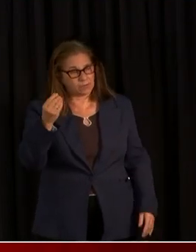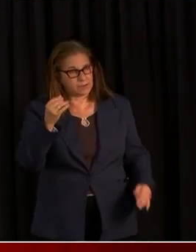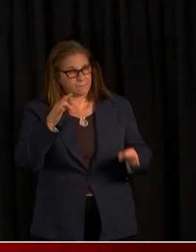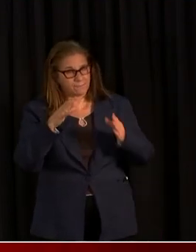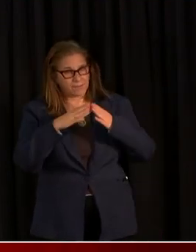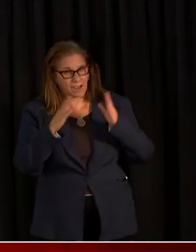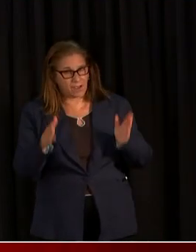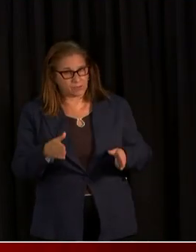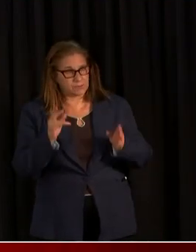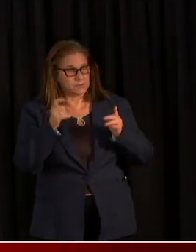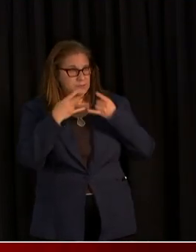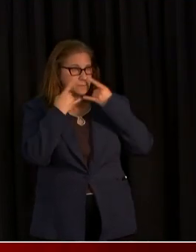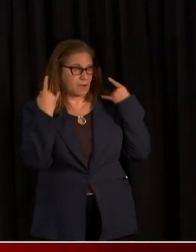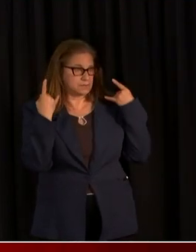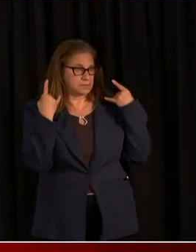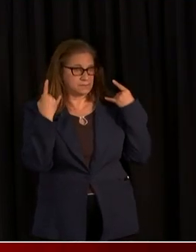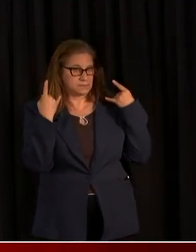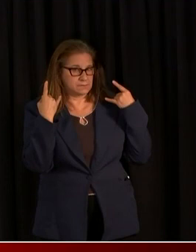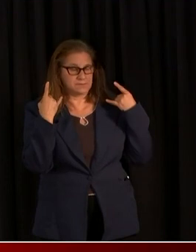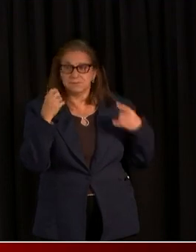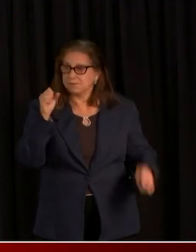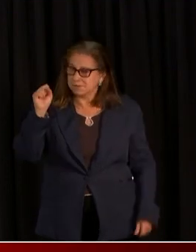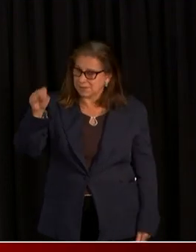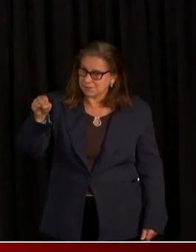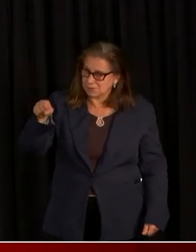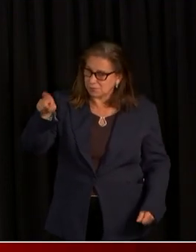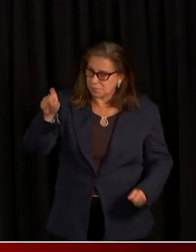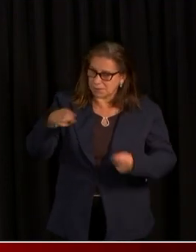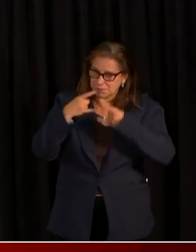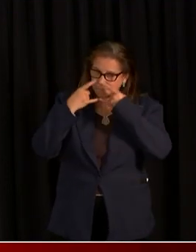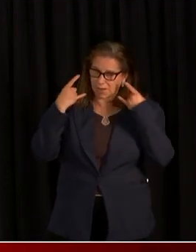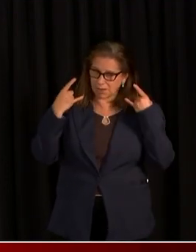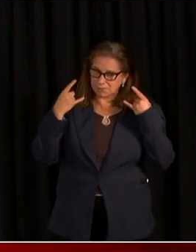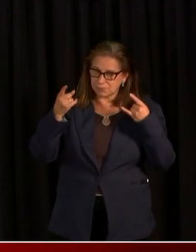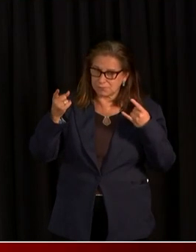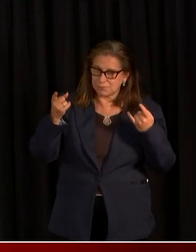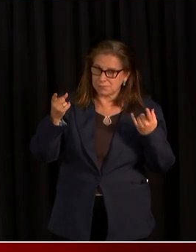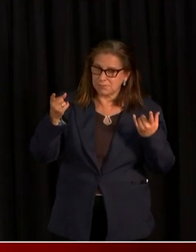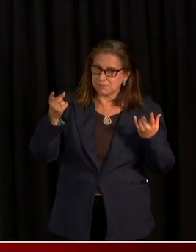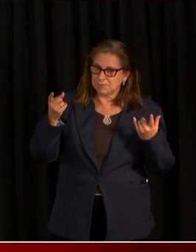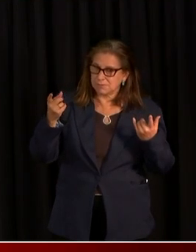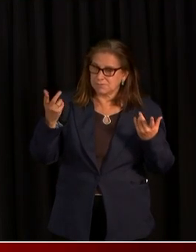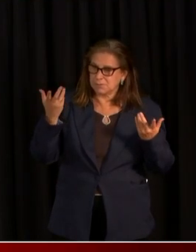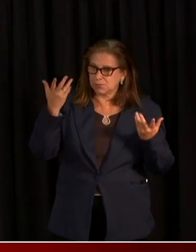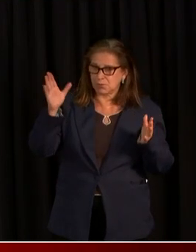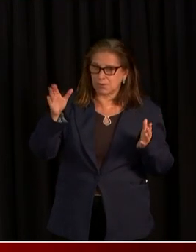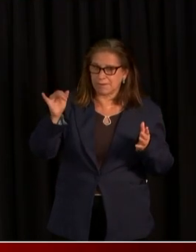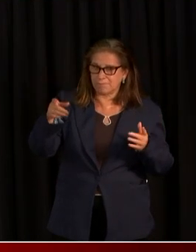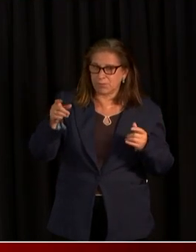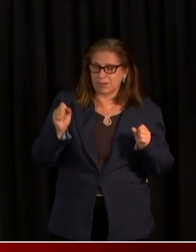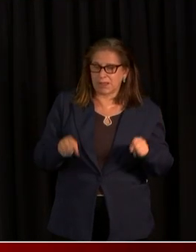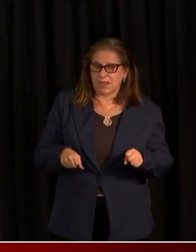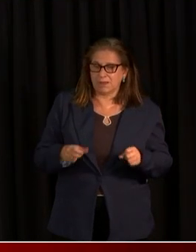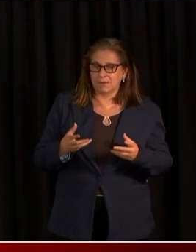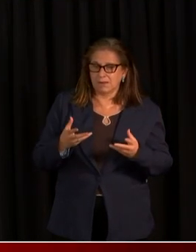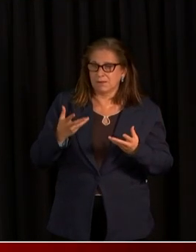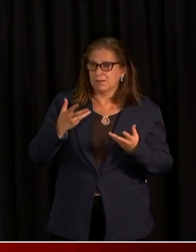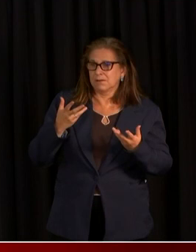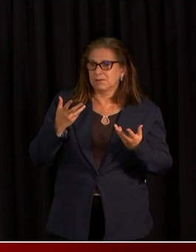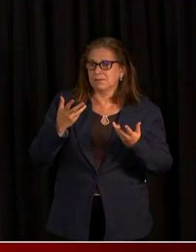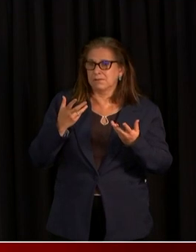you should have a mask. You should have on a mask because you don't know if you're going to be able to maintain social